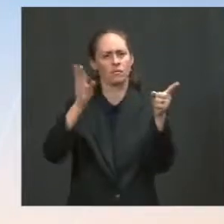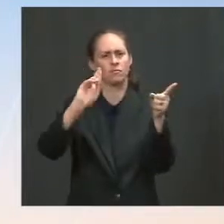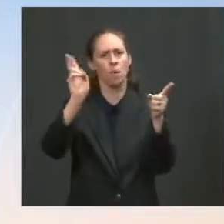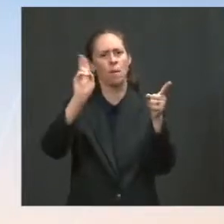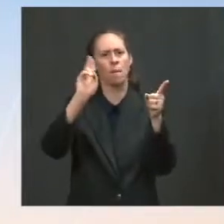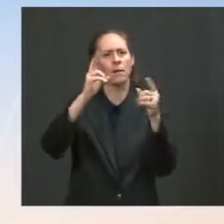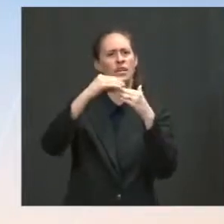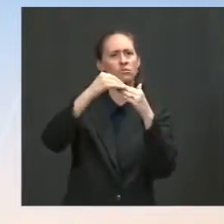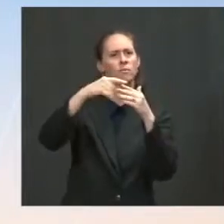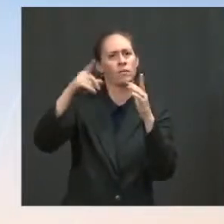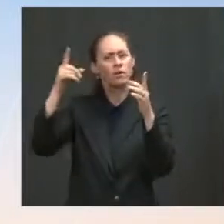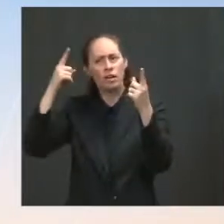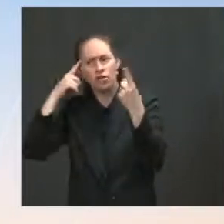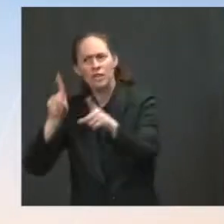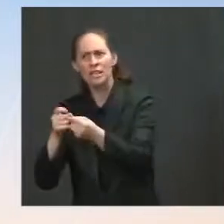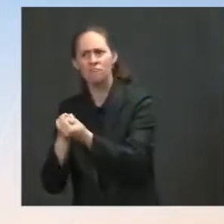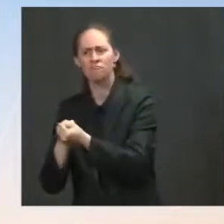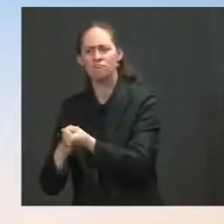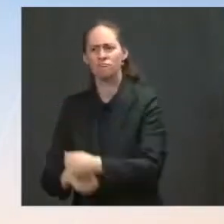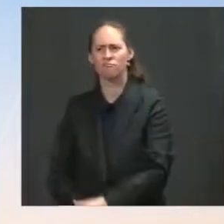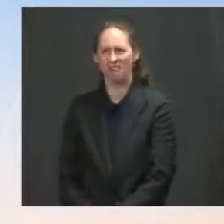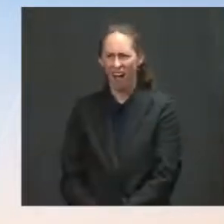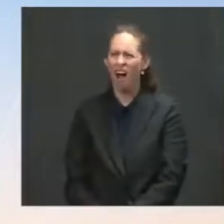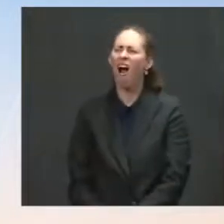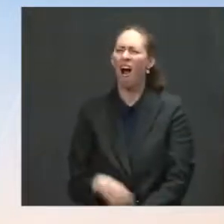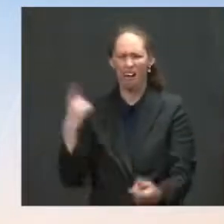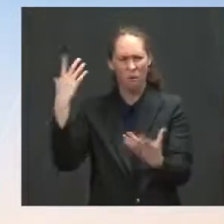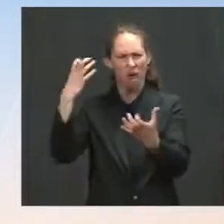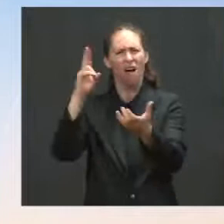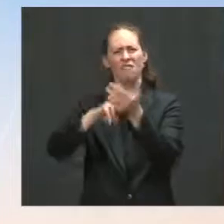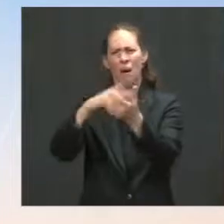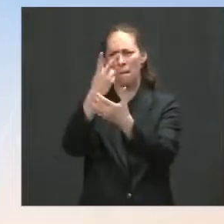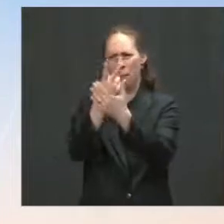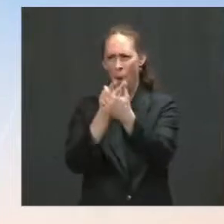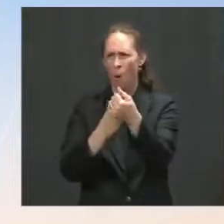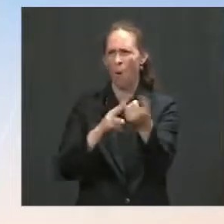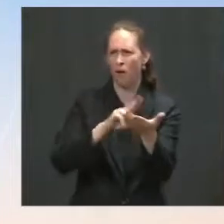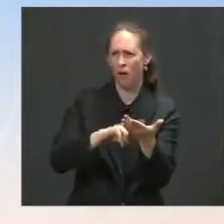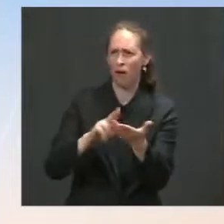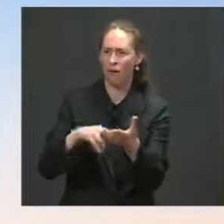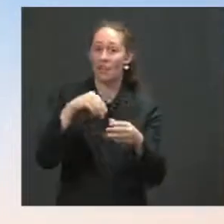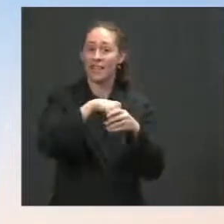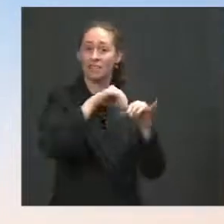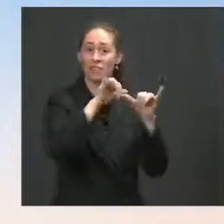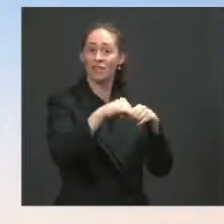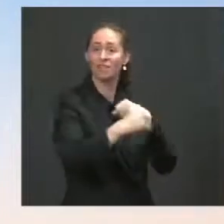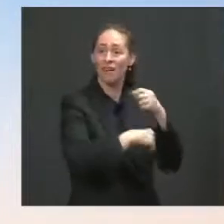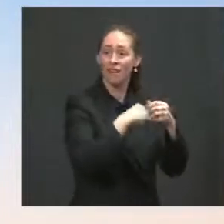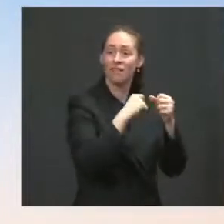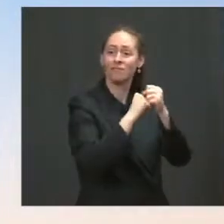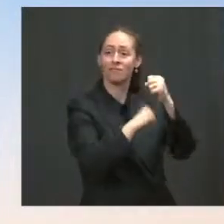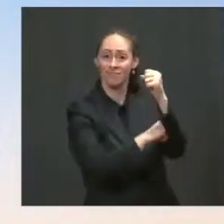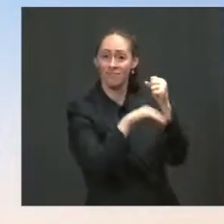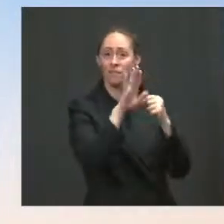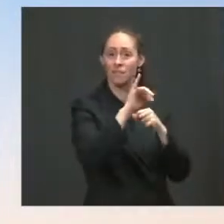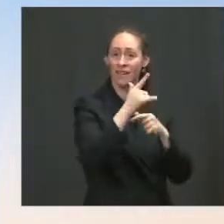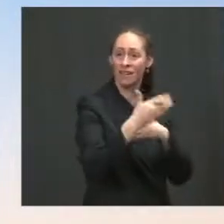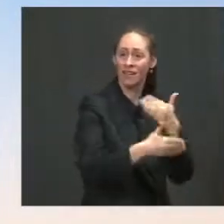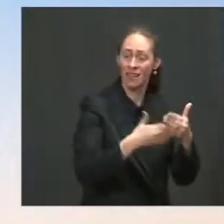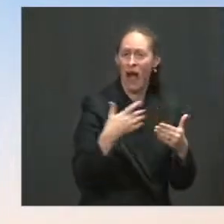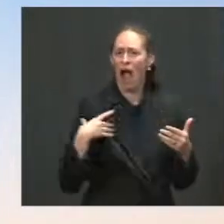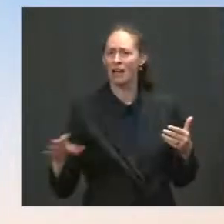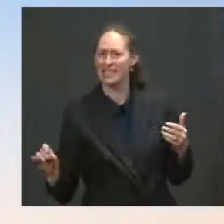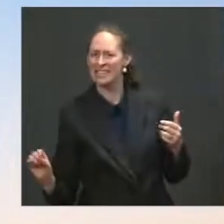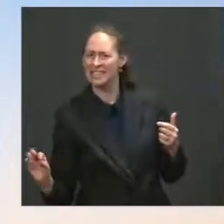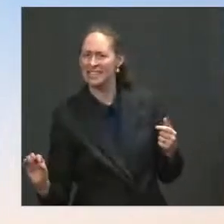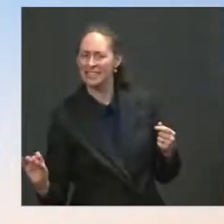the movement of the infrastructure package forward, and we've been doing a lot of work behind the scenes, and the president will continue to advocate for publicly